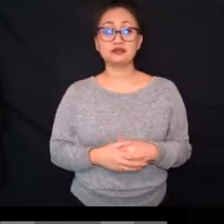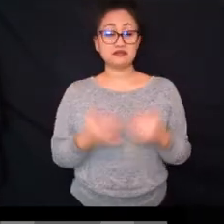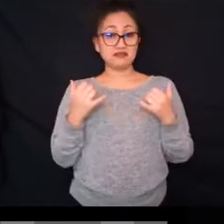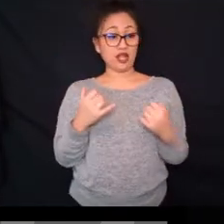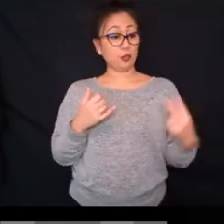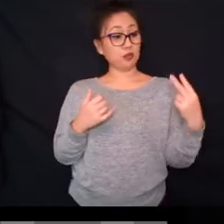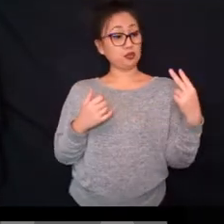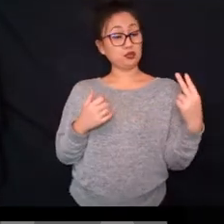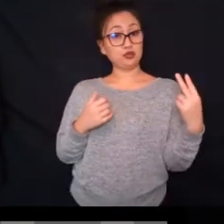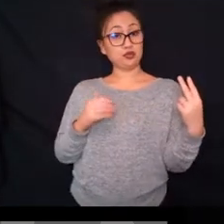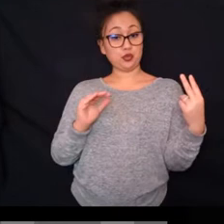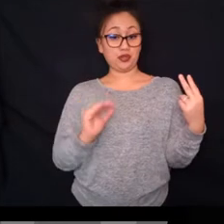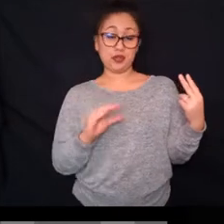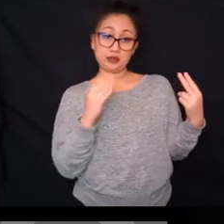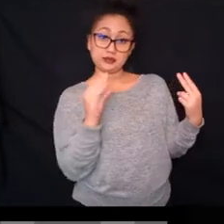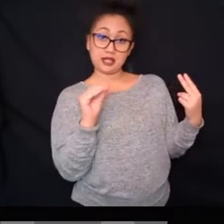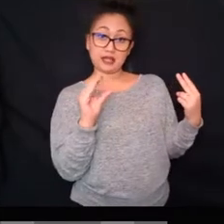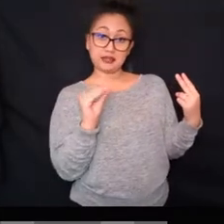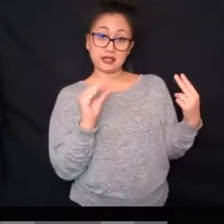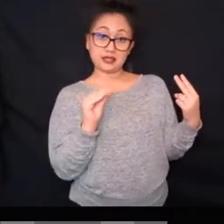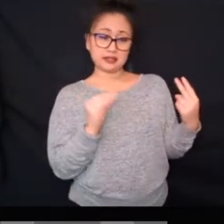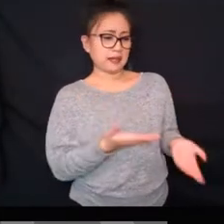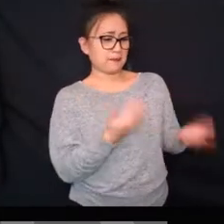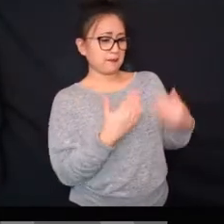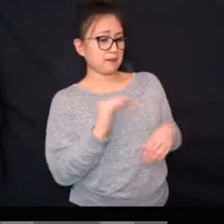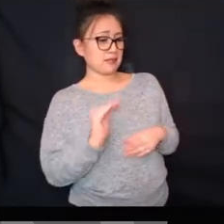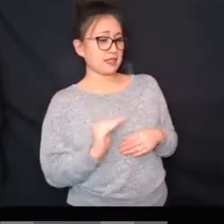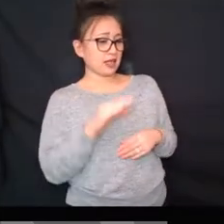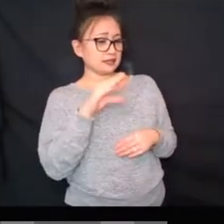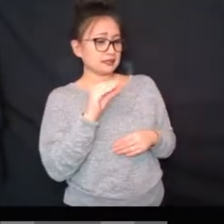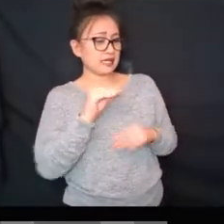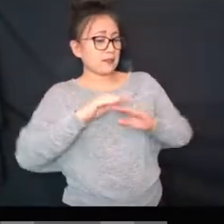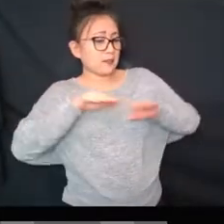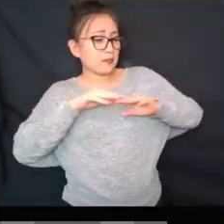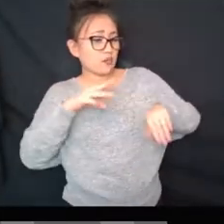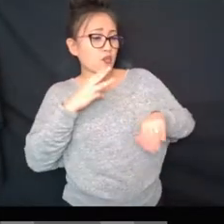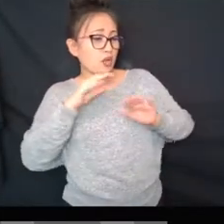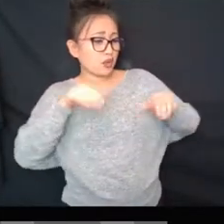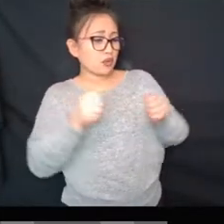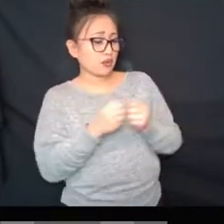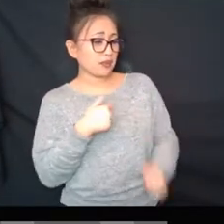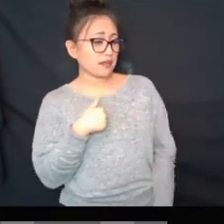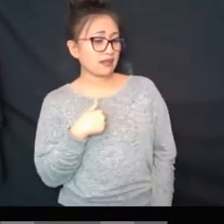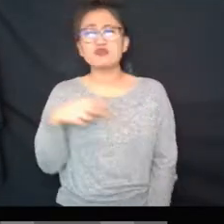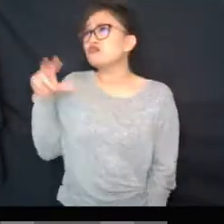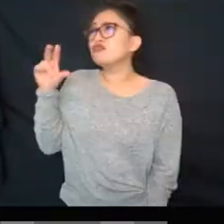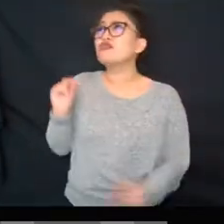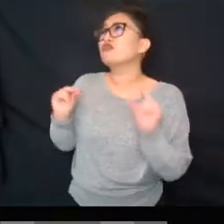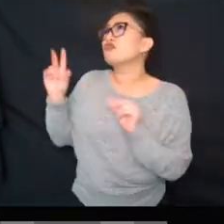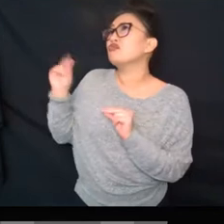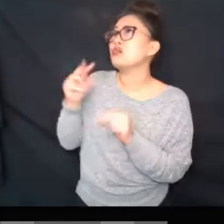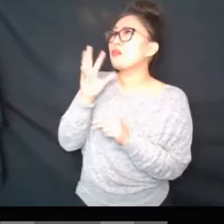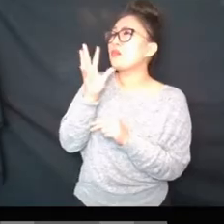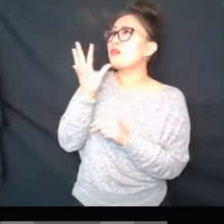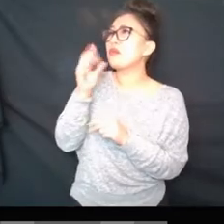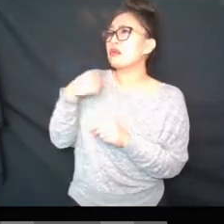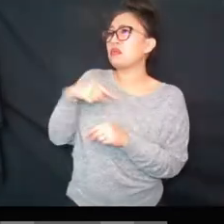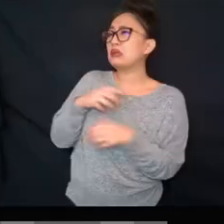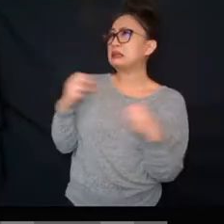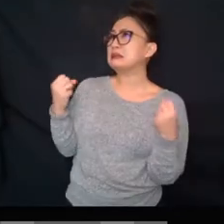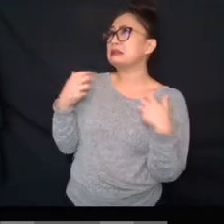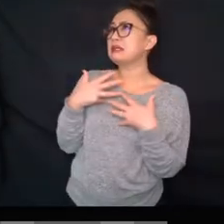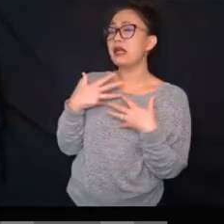little ducklings, Mama cried again. Paddle on the water with me. Oh, no, Mama, no. We're too scared, cried Puddle and